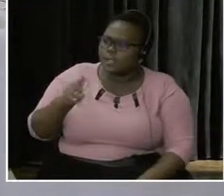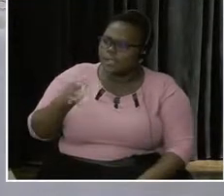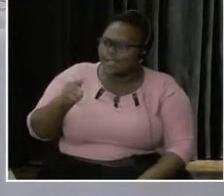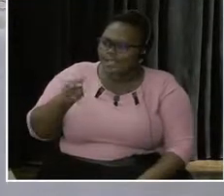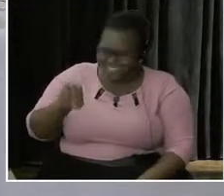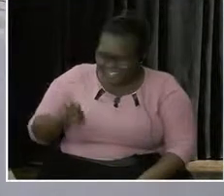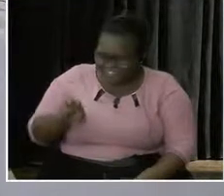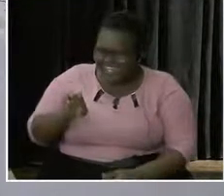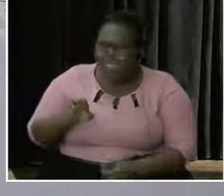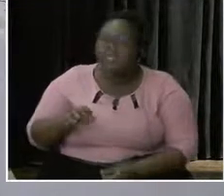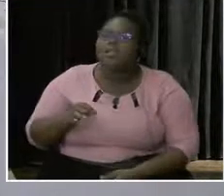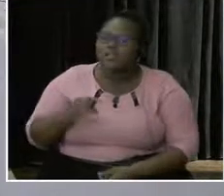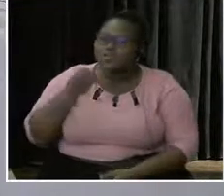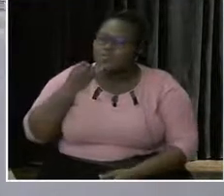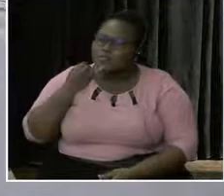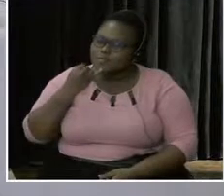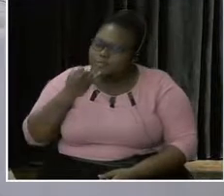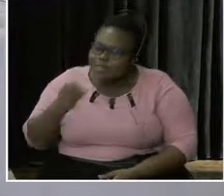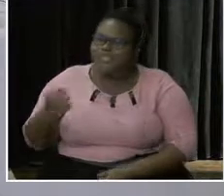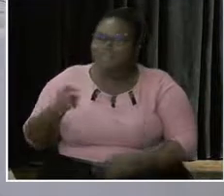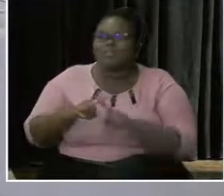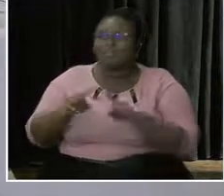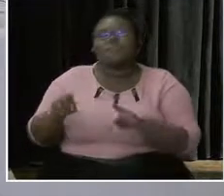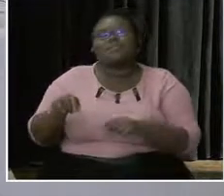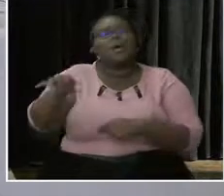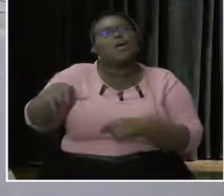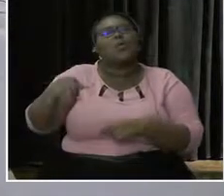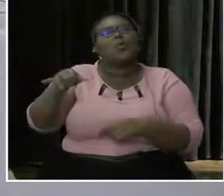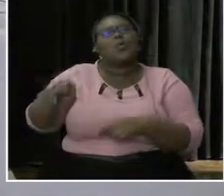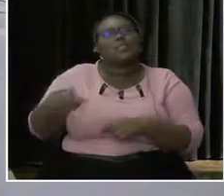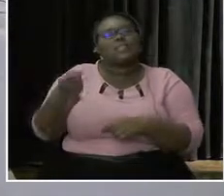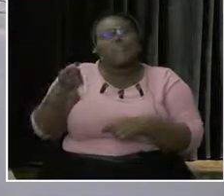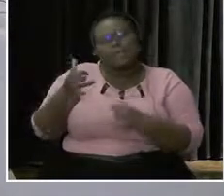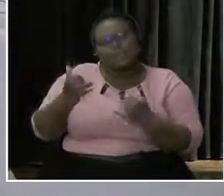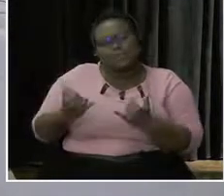kancane namhlanje. Asikho ready for lento yakho.